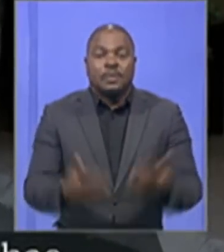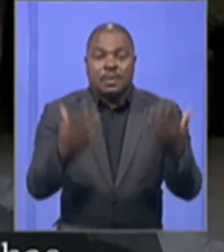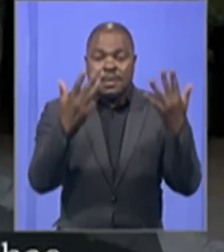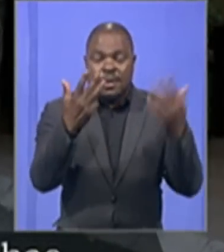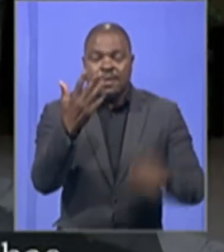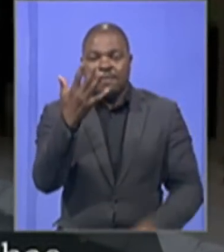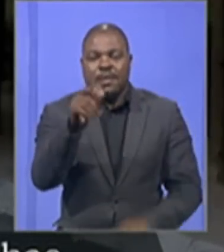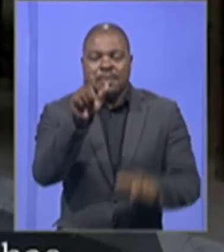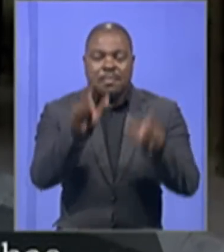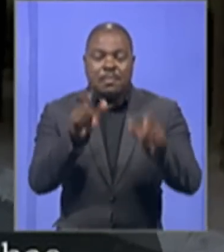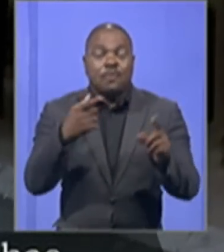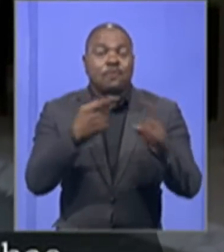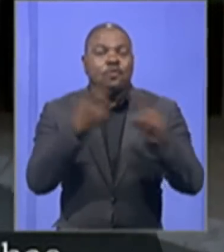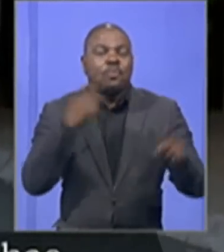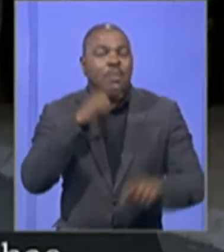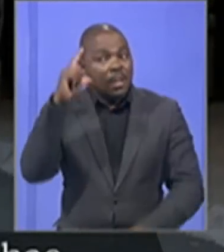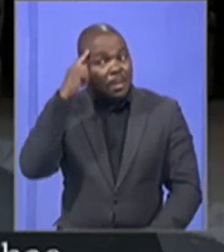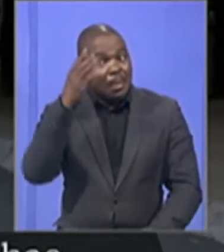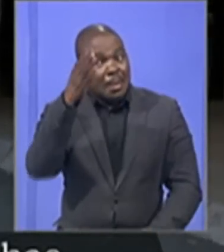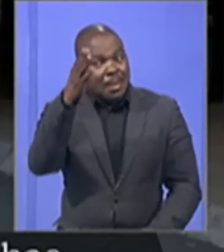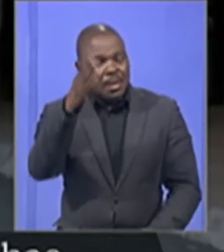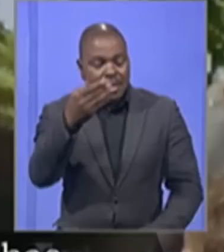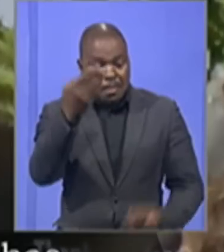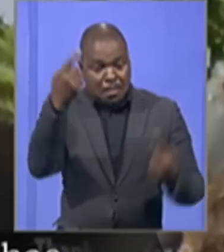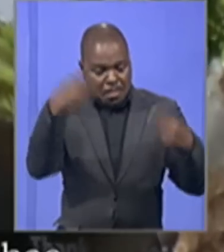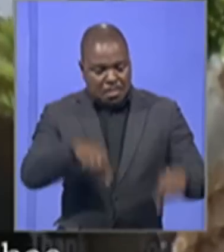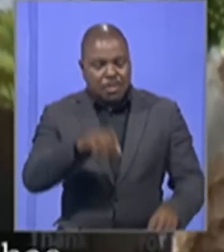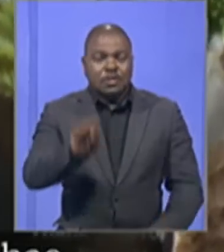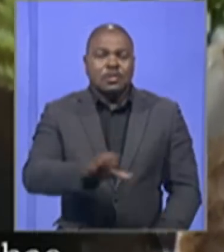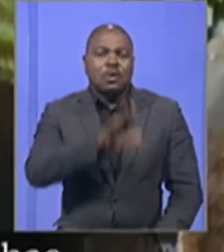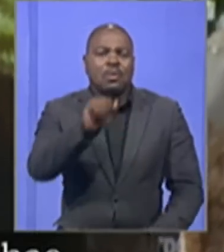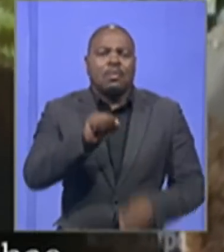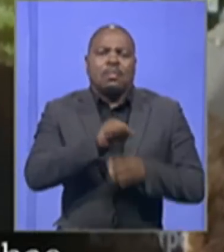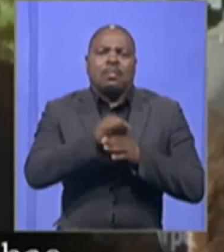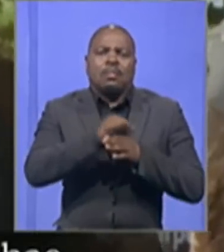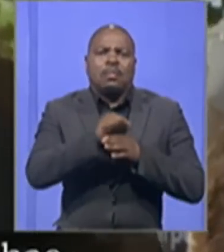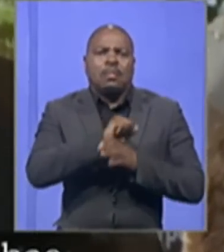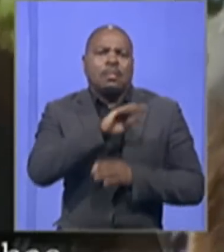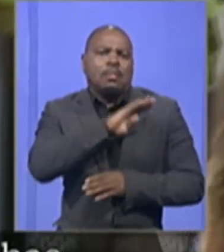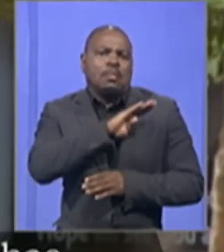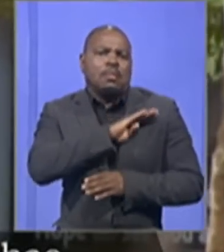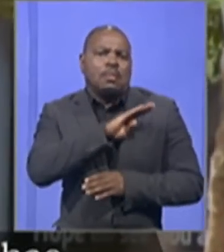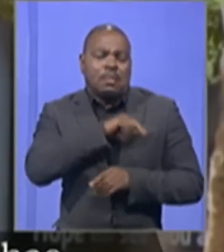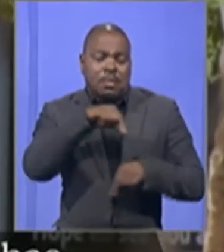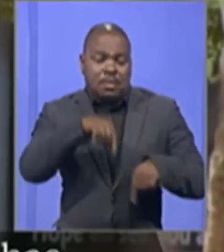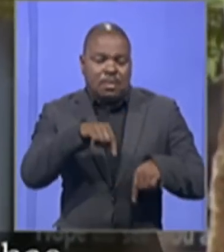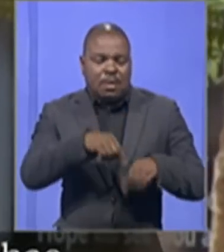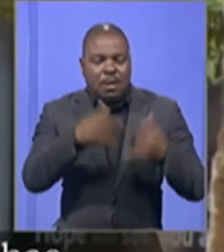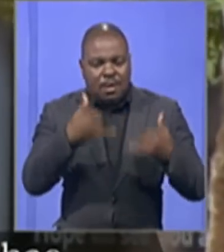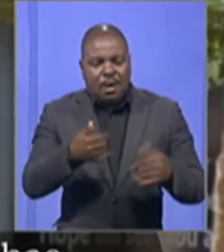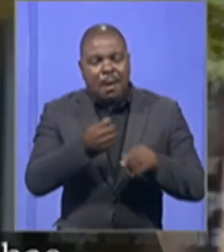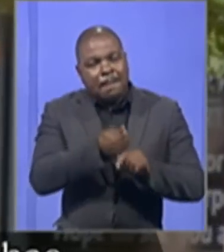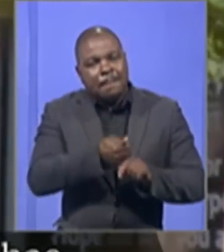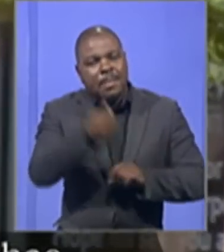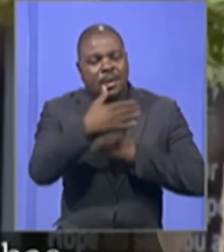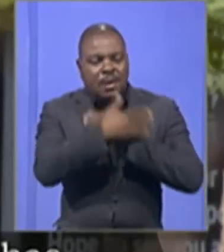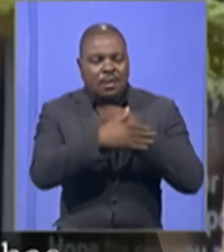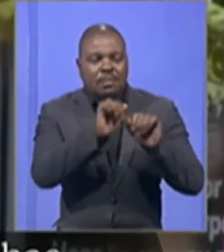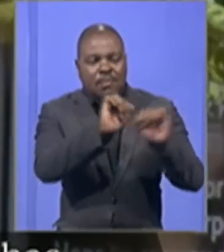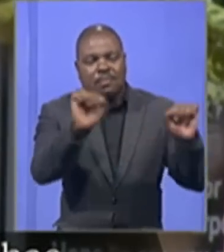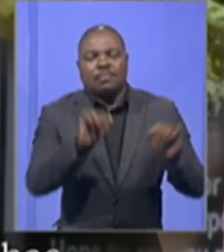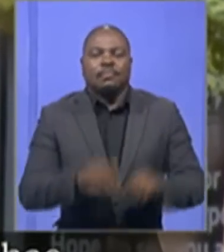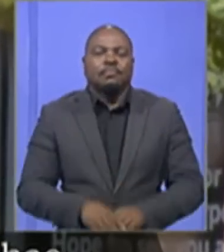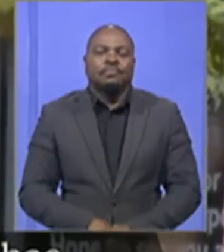Baahi ba 95 ba Libya ba neng ba le kampongo eo ho belaellwang e le ya boikwetliso ba sesole ba kgutliseditswe